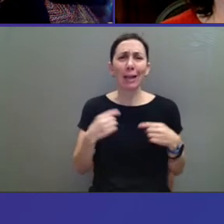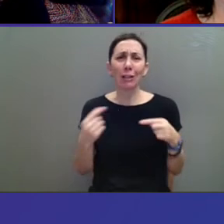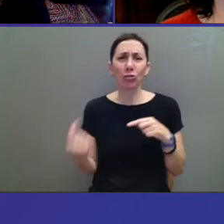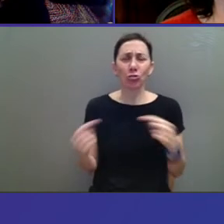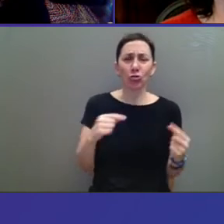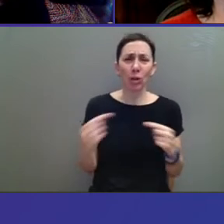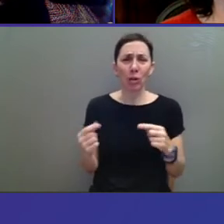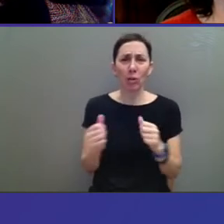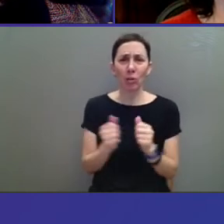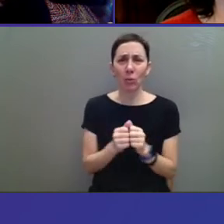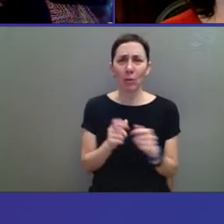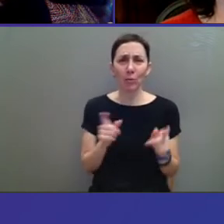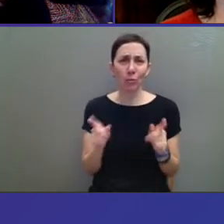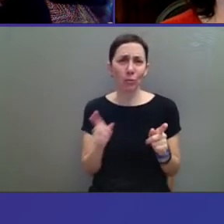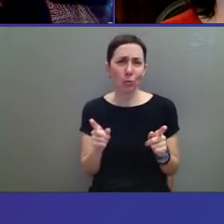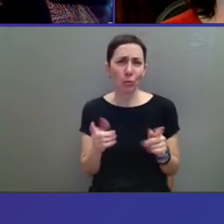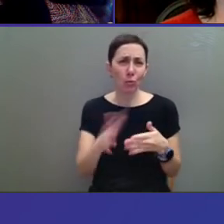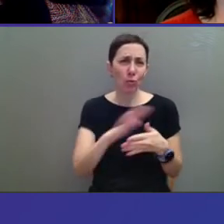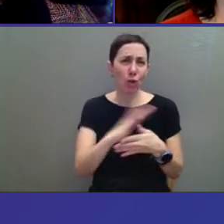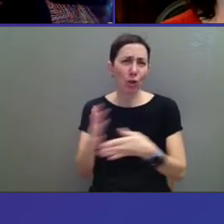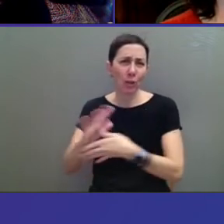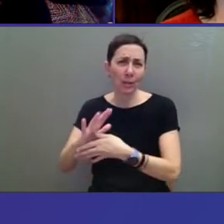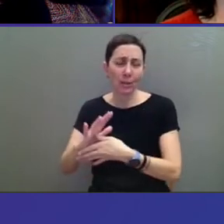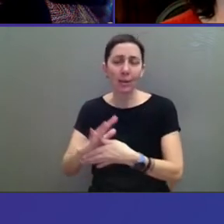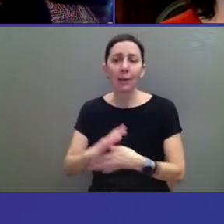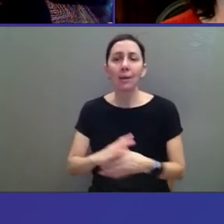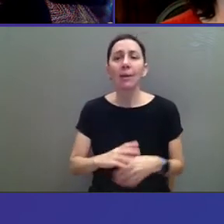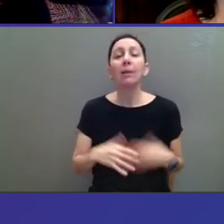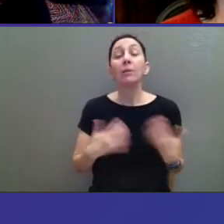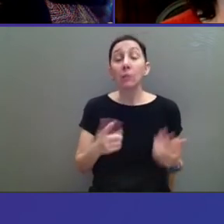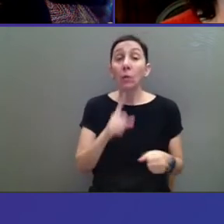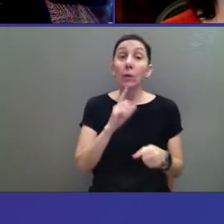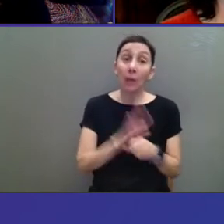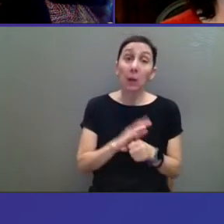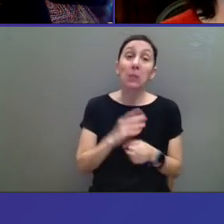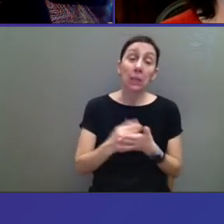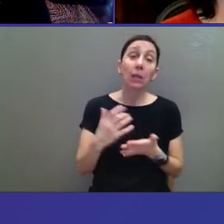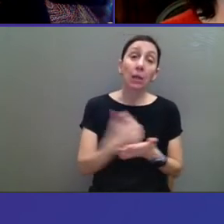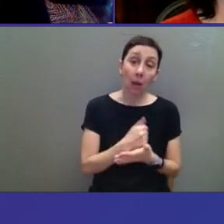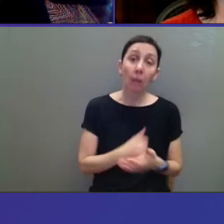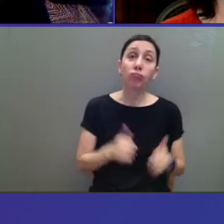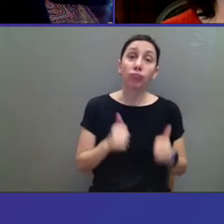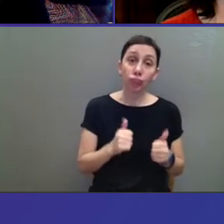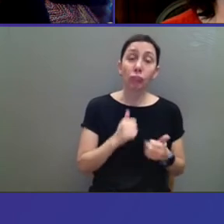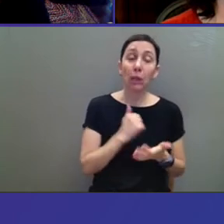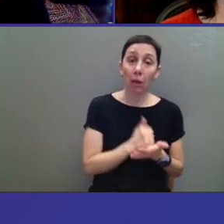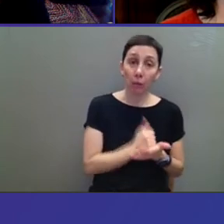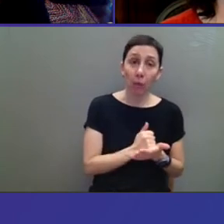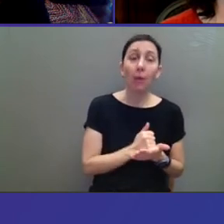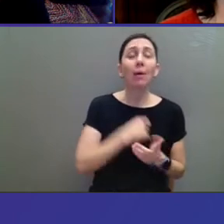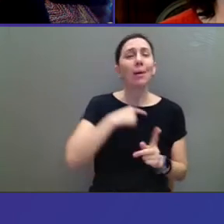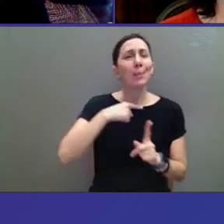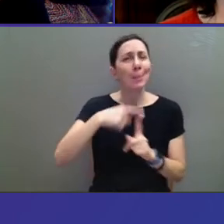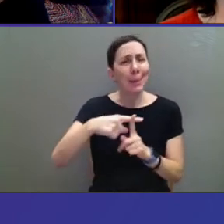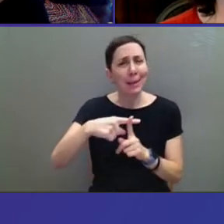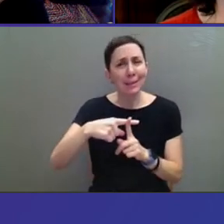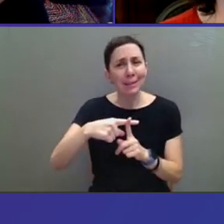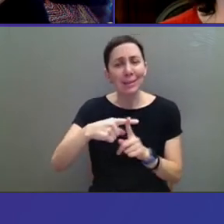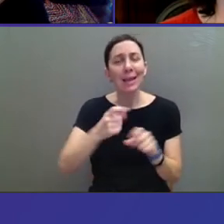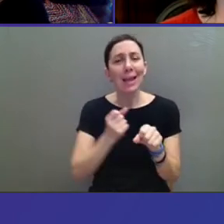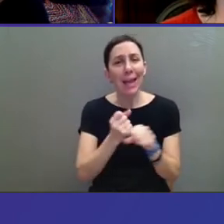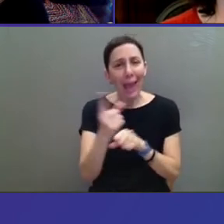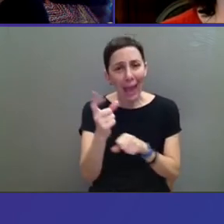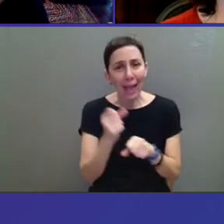two. But I think the idea of not just guaranteed income, which is of course helpful, but annual